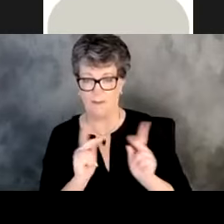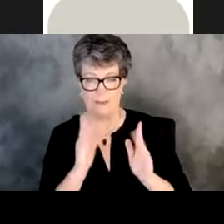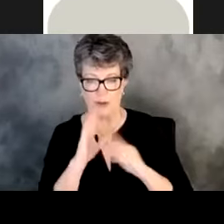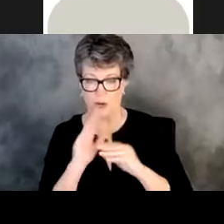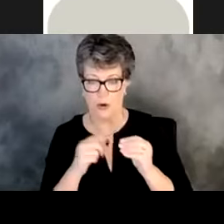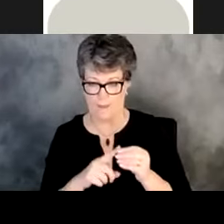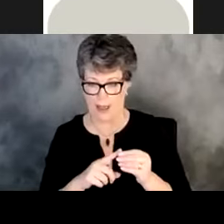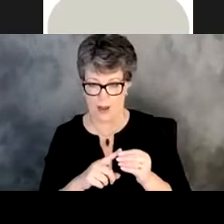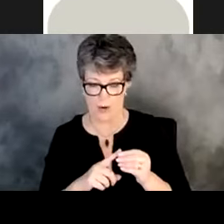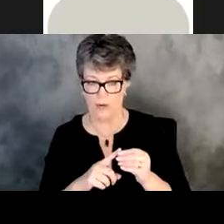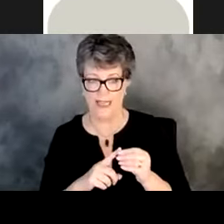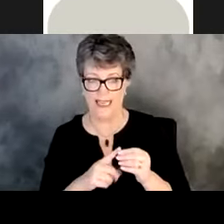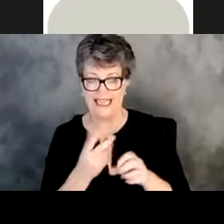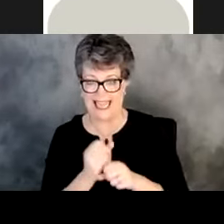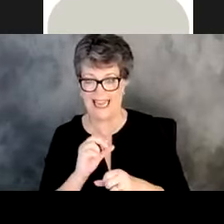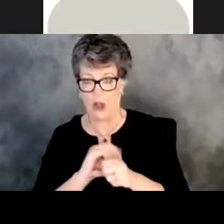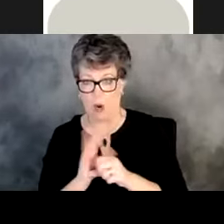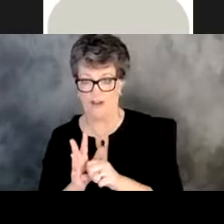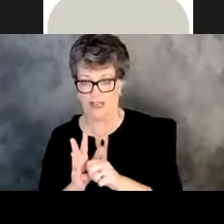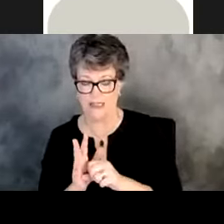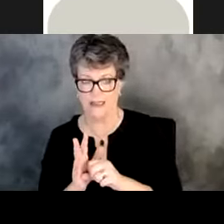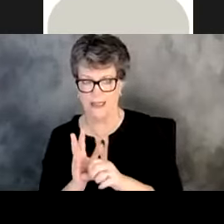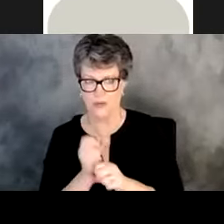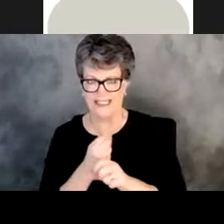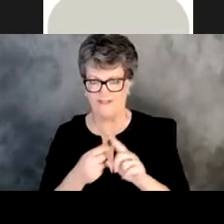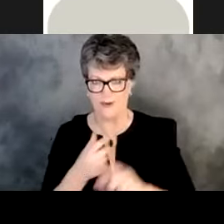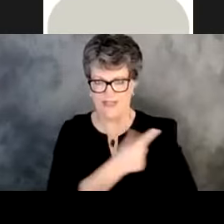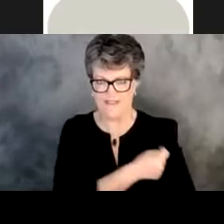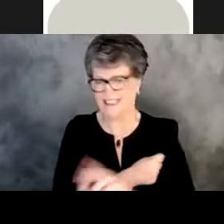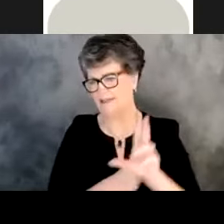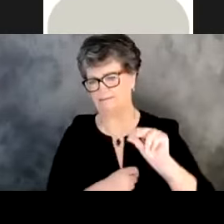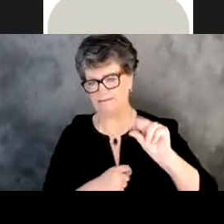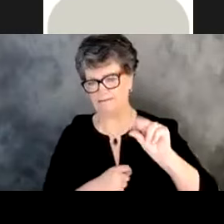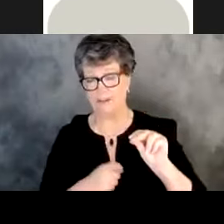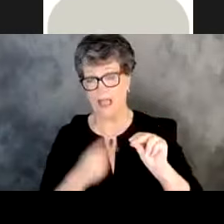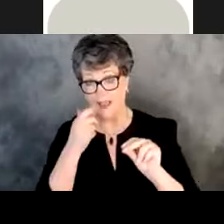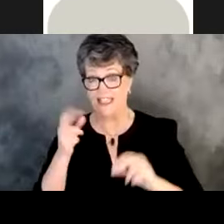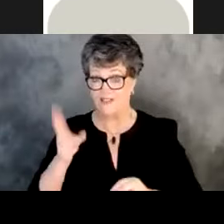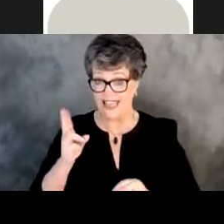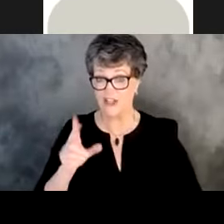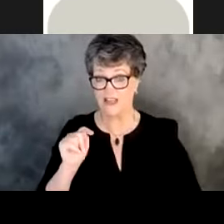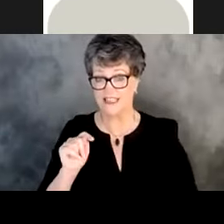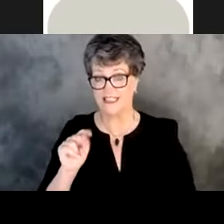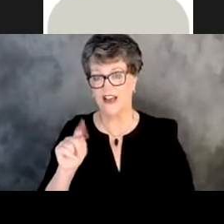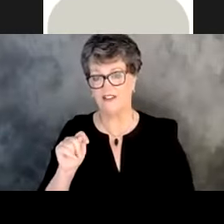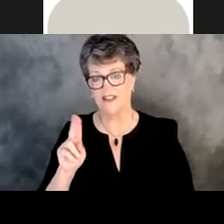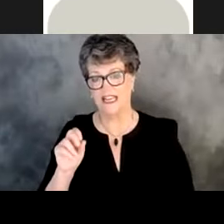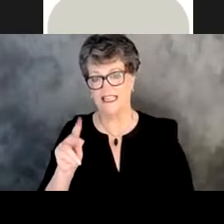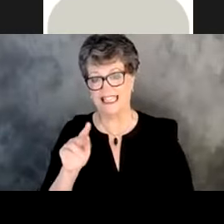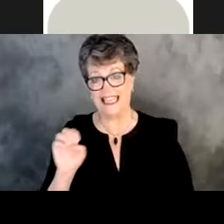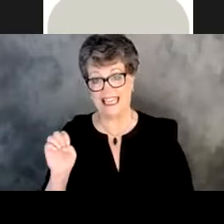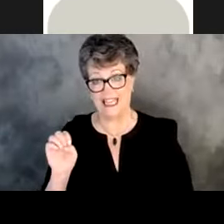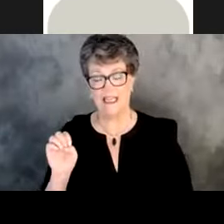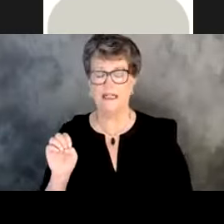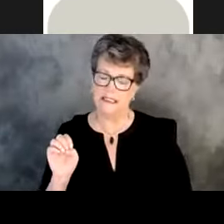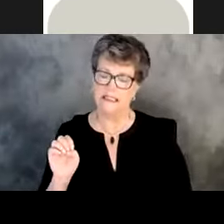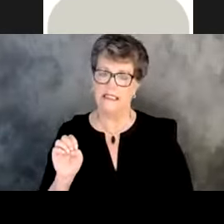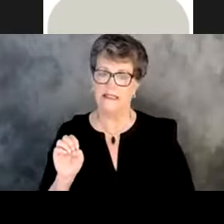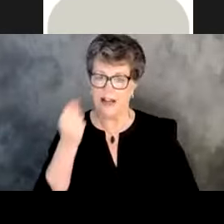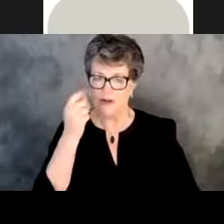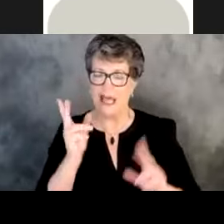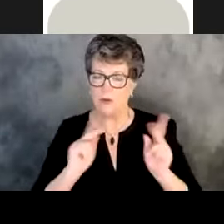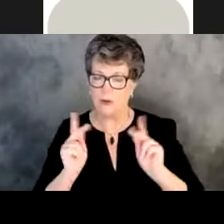about in getting COVID itself from the vaccine. So just because of the history of Tuskegee, just important to understand where people are coming